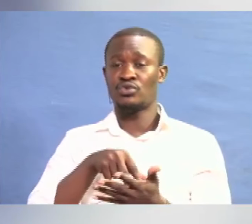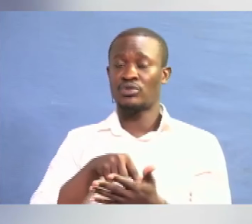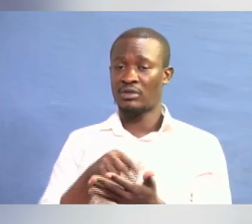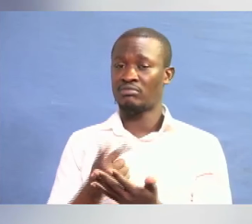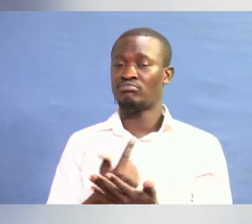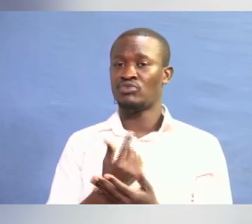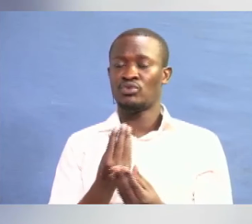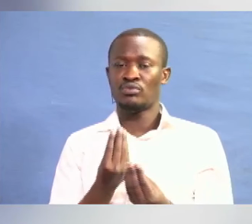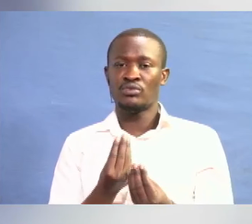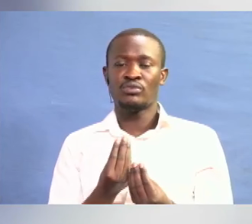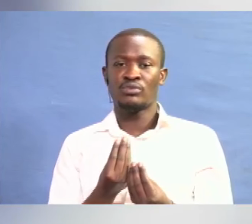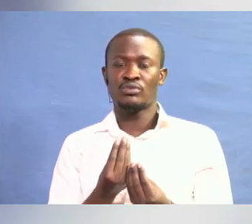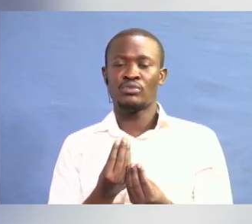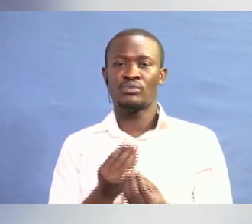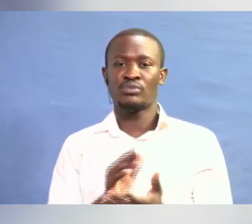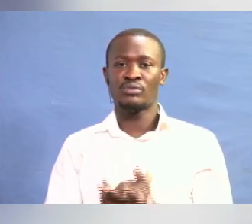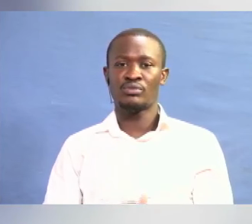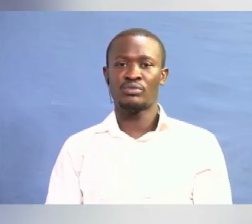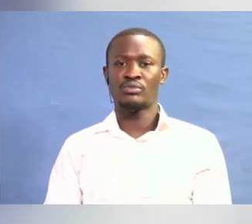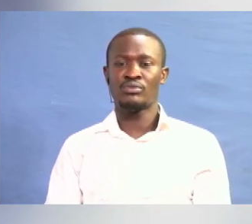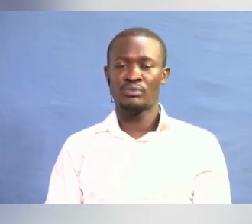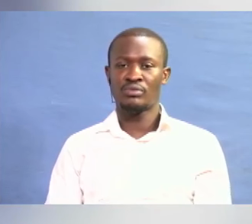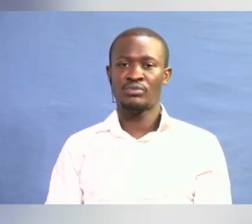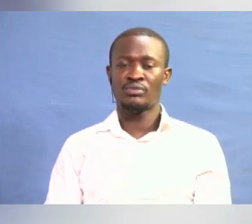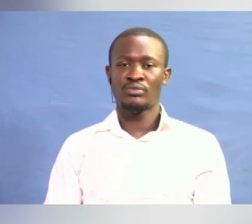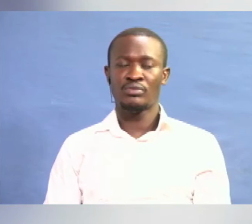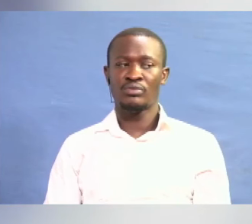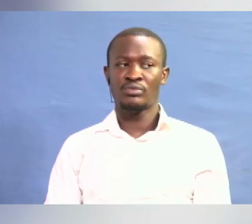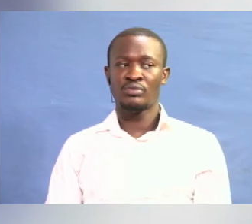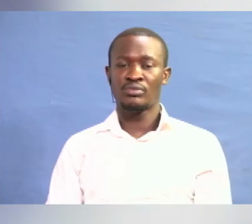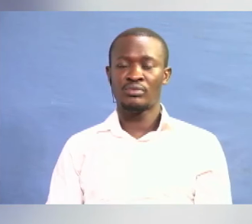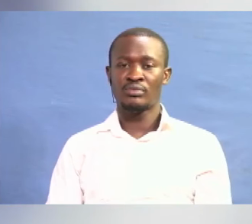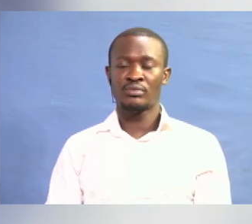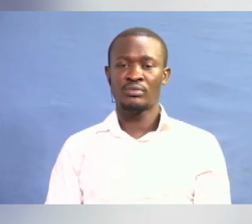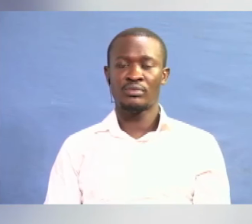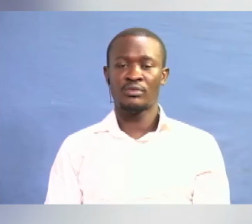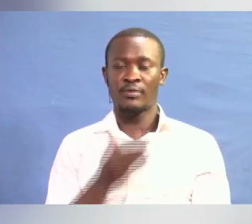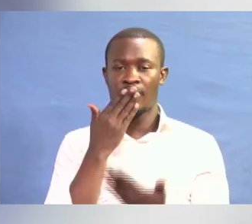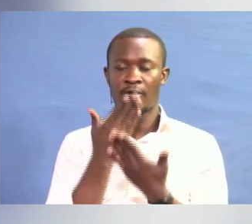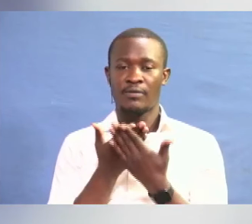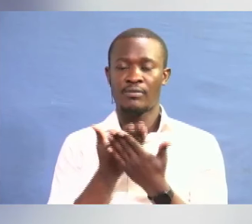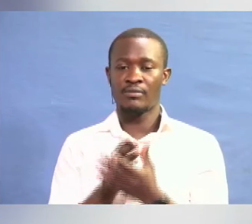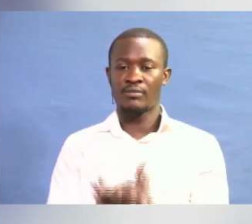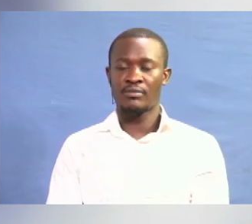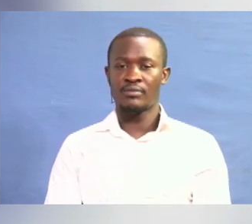moment. Yeah. Thank you.